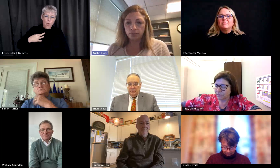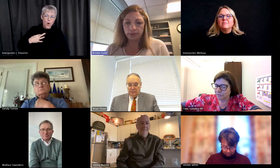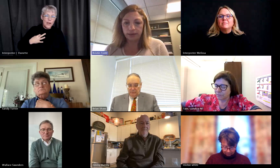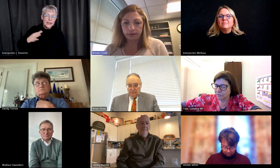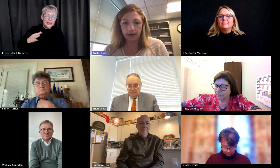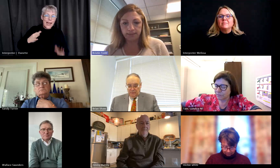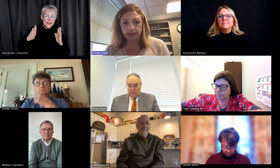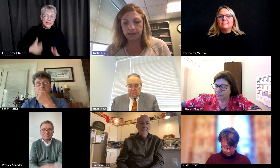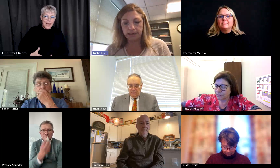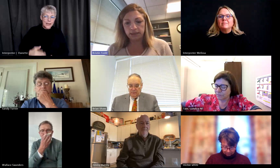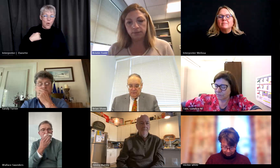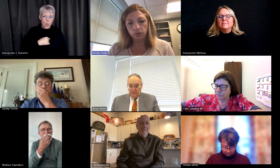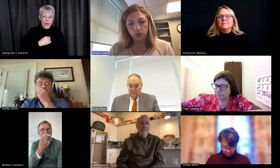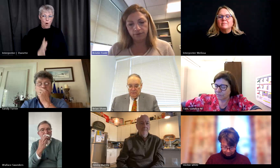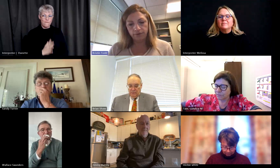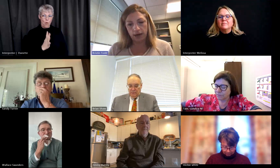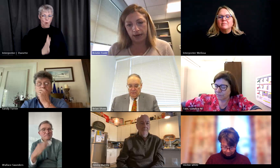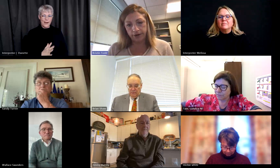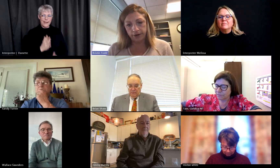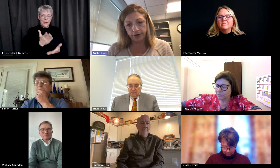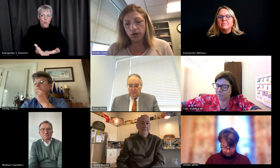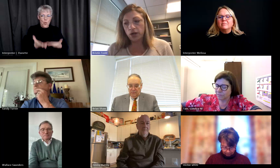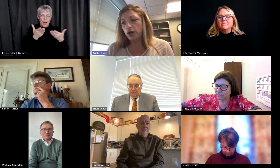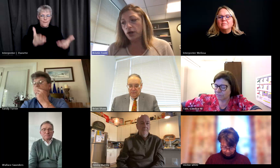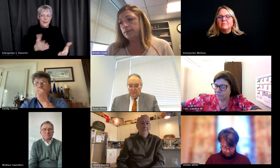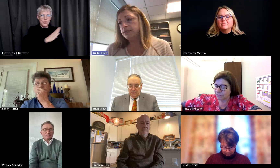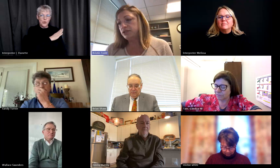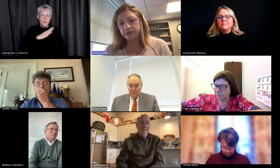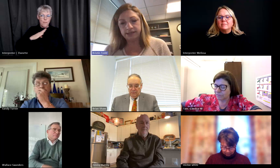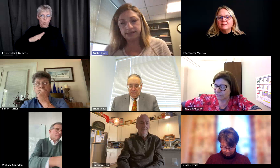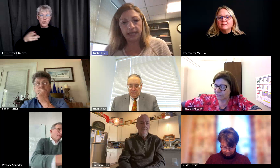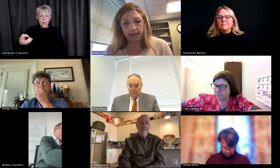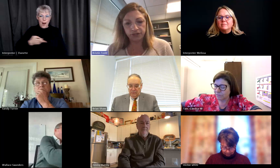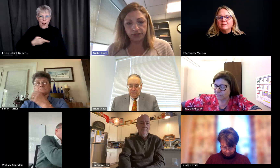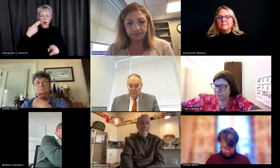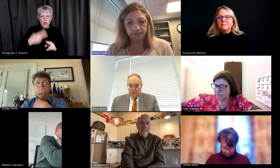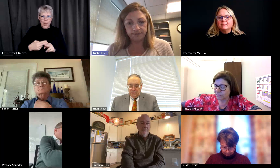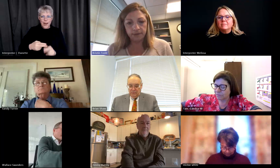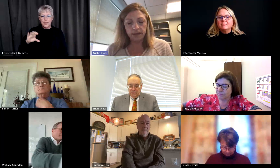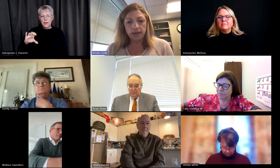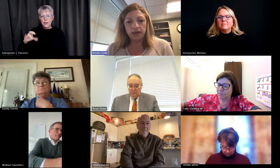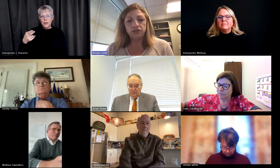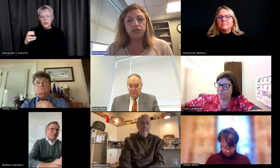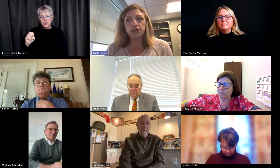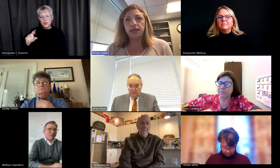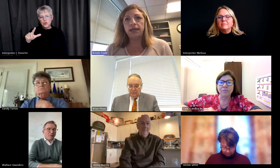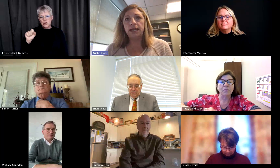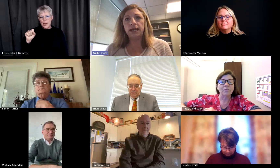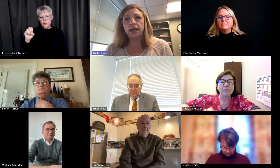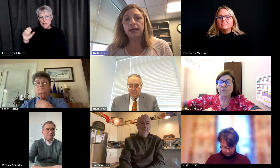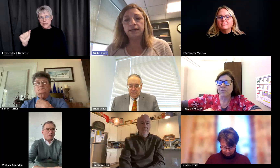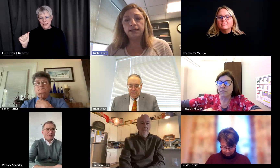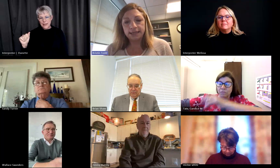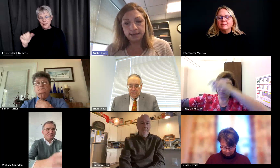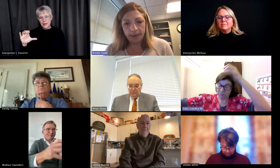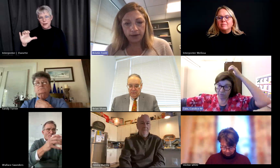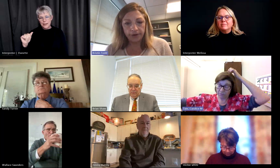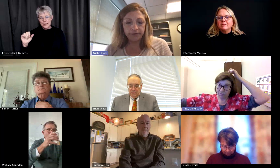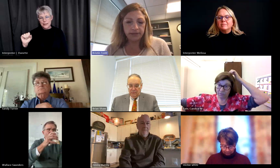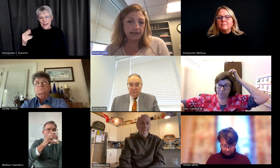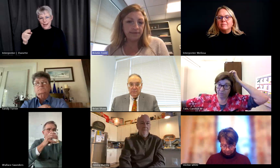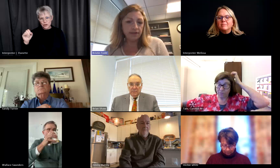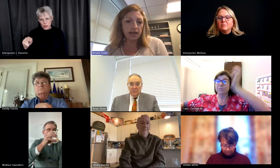are formally recommending to the board for hire. Her name is Chelsea Cashin. She has